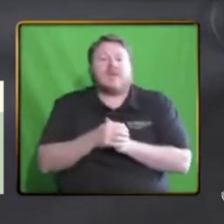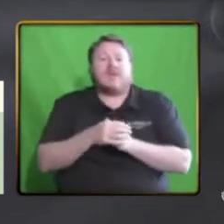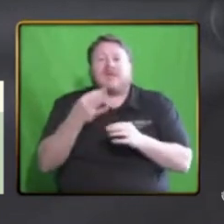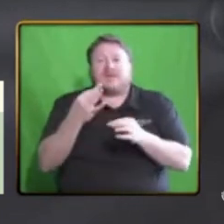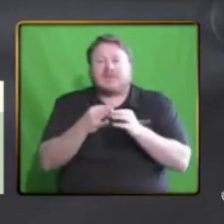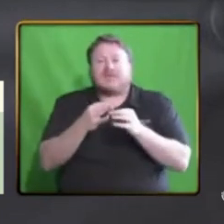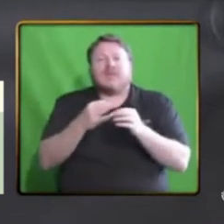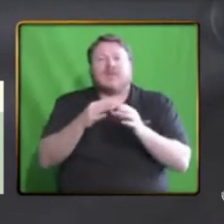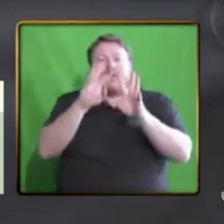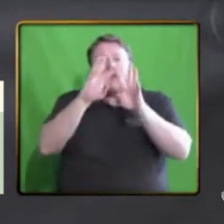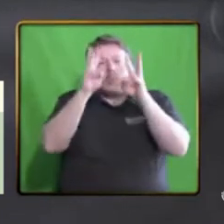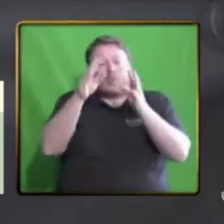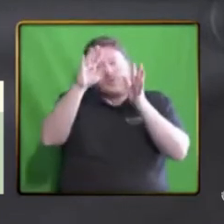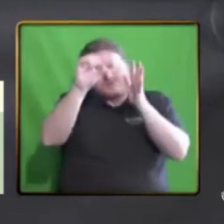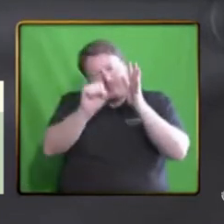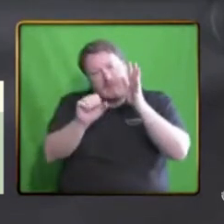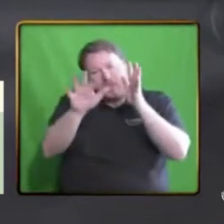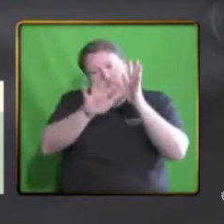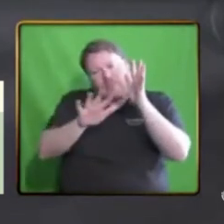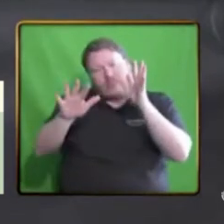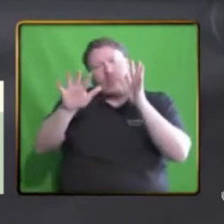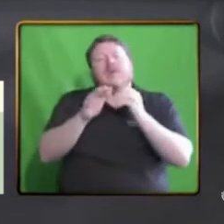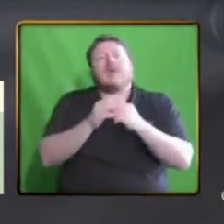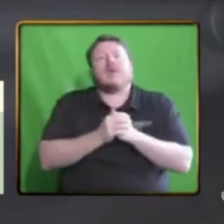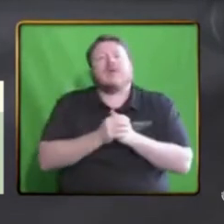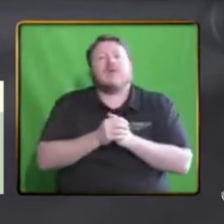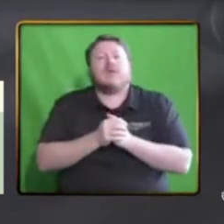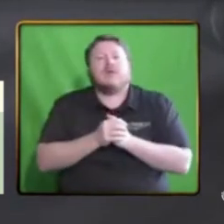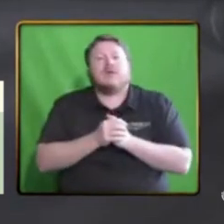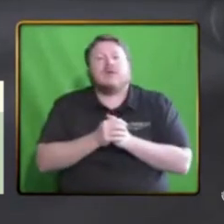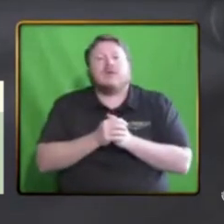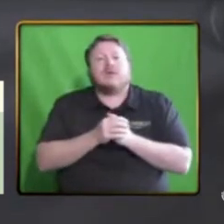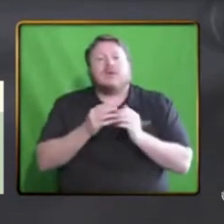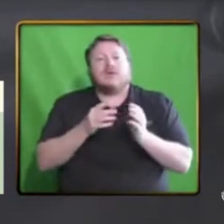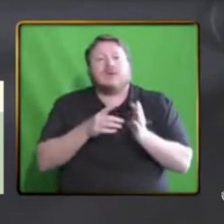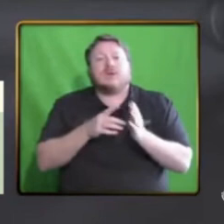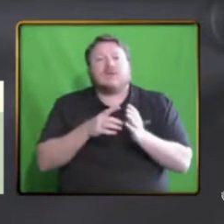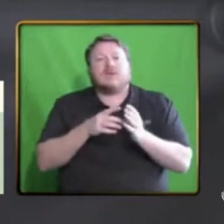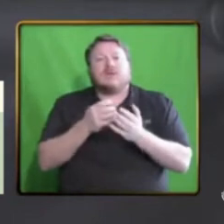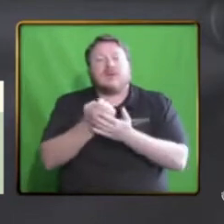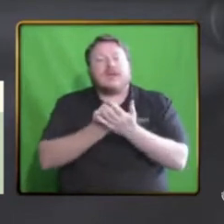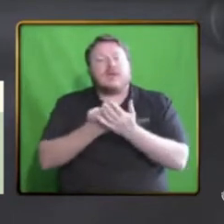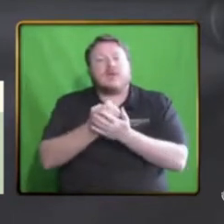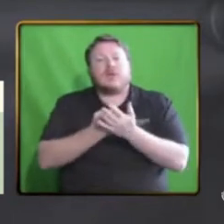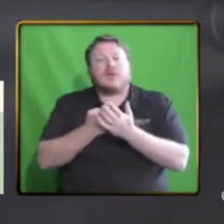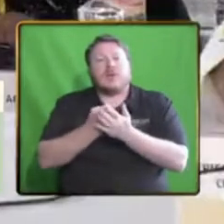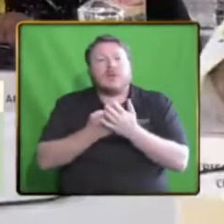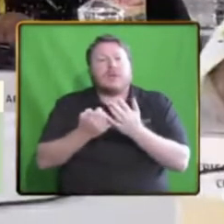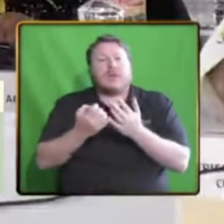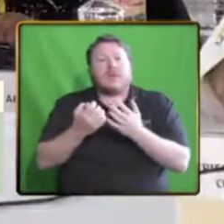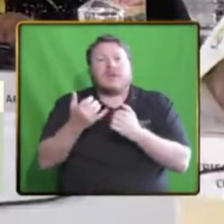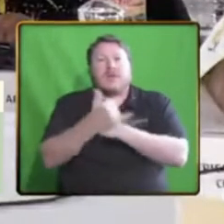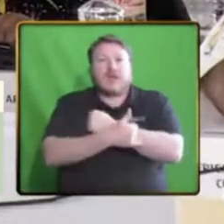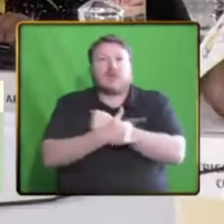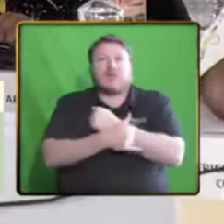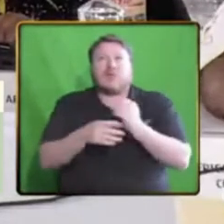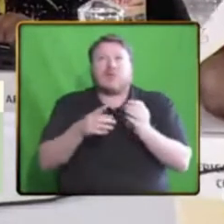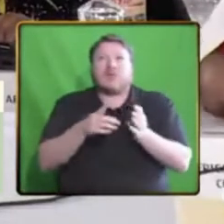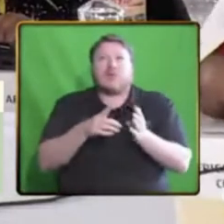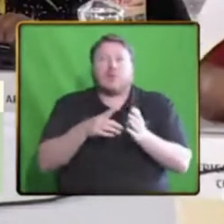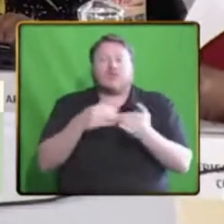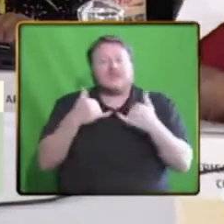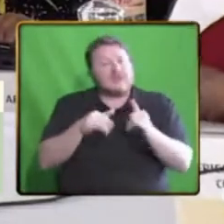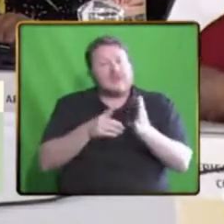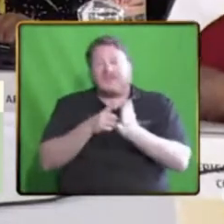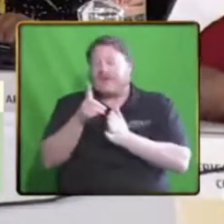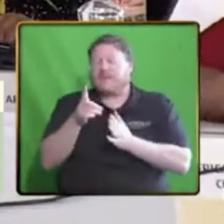south, including giving developing countries, or economic countries as I call them, a greater say in